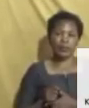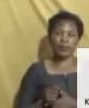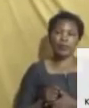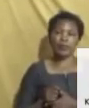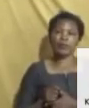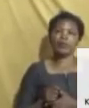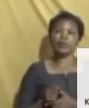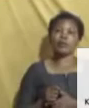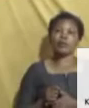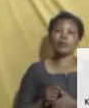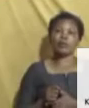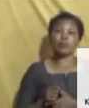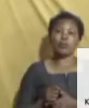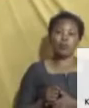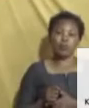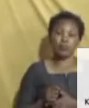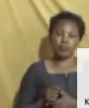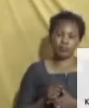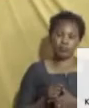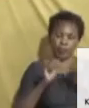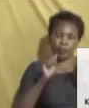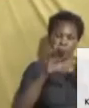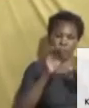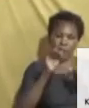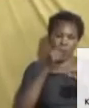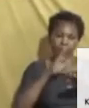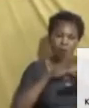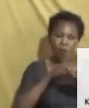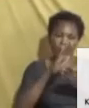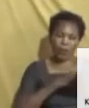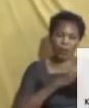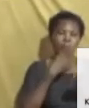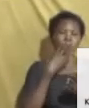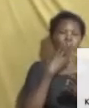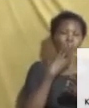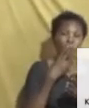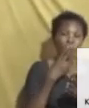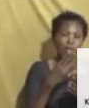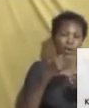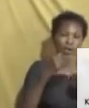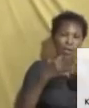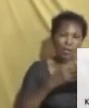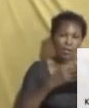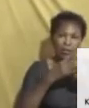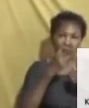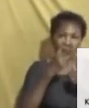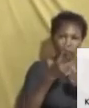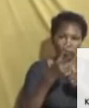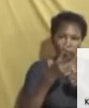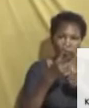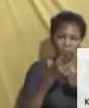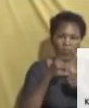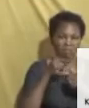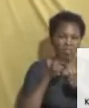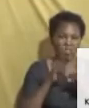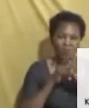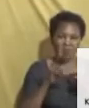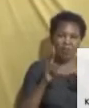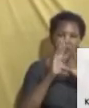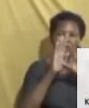operative extract will be found at page 482. And this is very